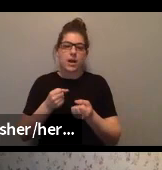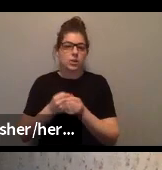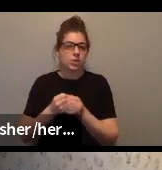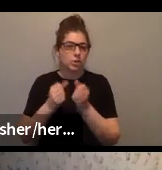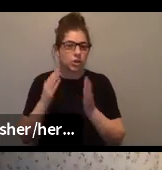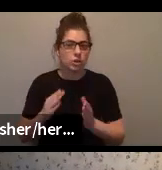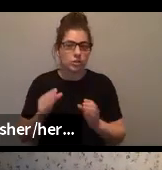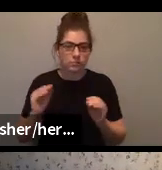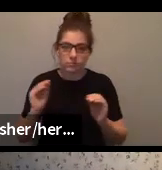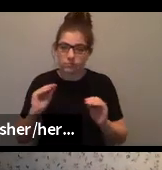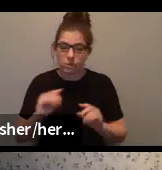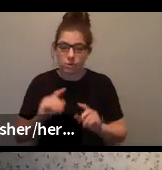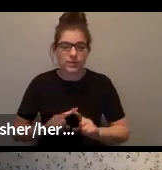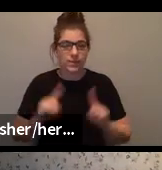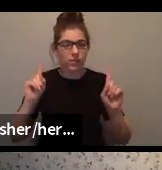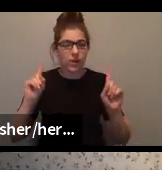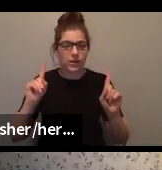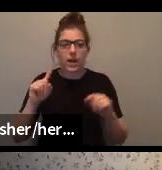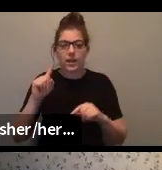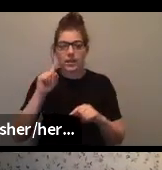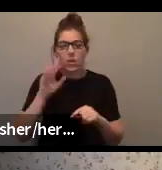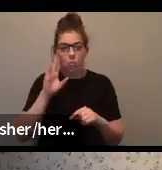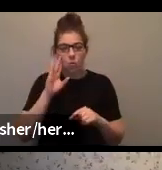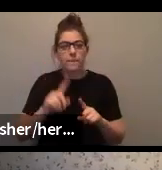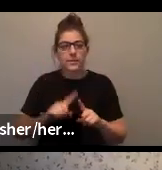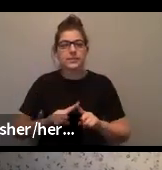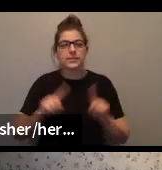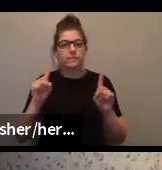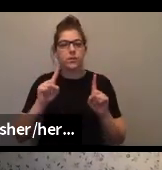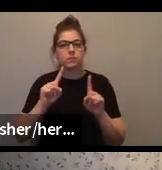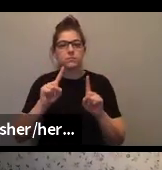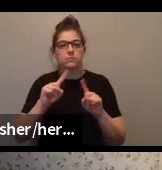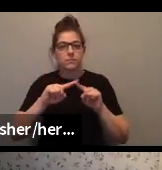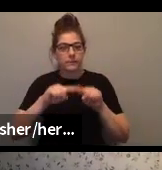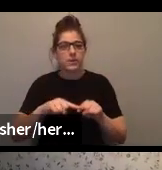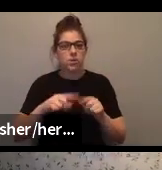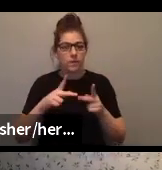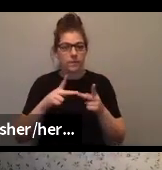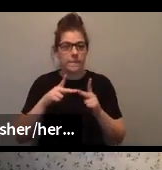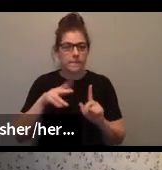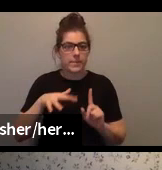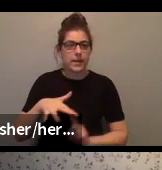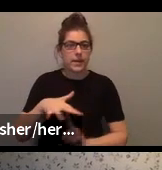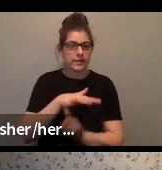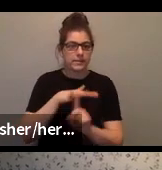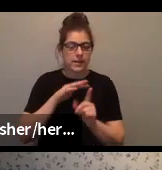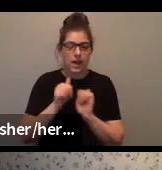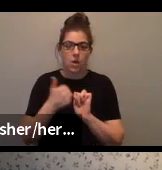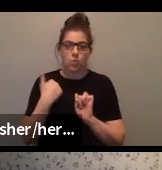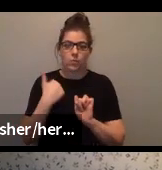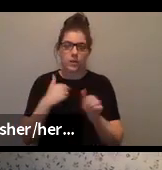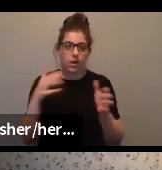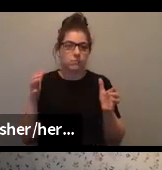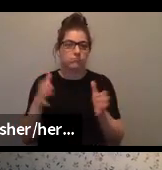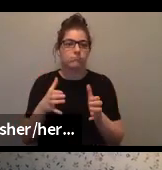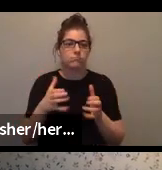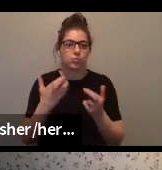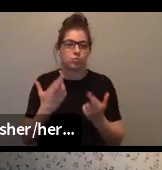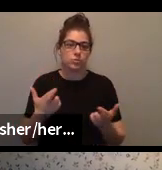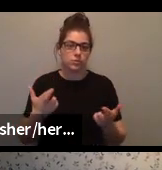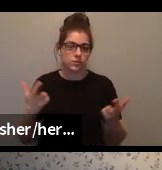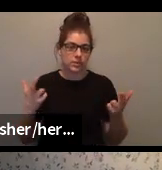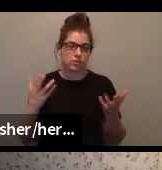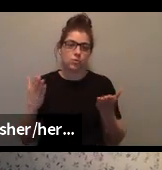very different, you know, it's going to be different from place to place, and how we cobble together the resources to